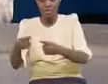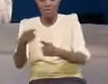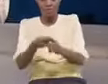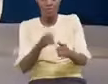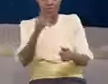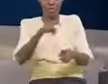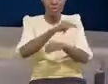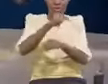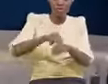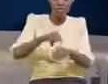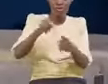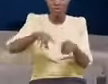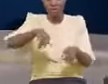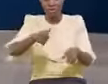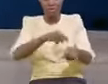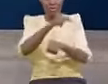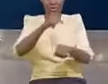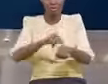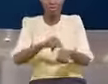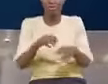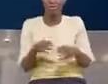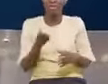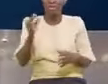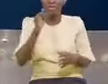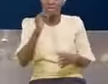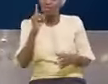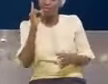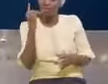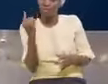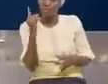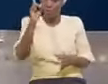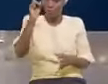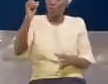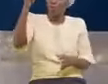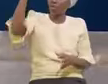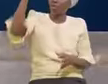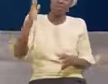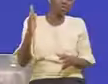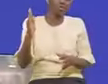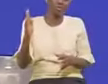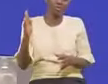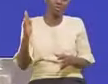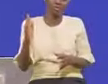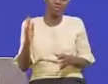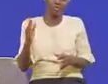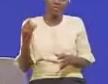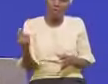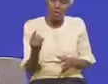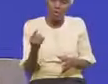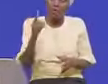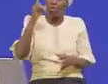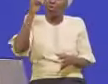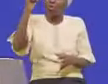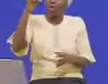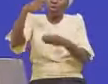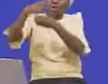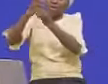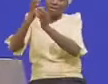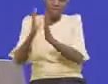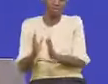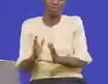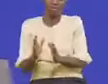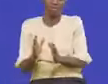Nemie cho jukore idu komu bumea. There is only one God. Mau re kape kweli. There's only one creator.